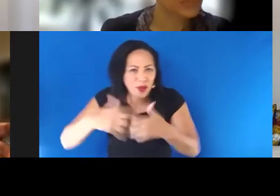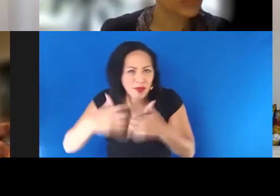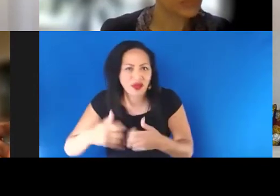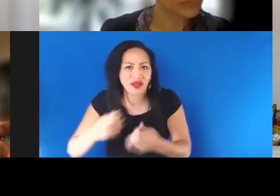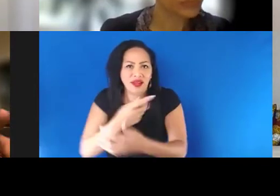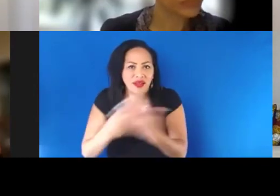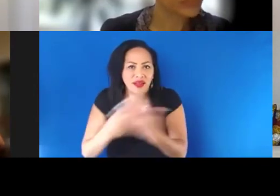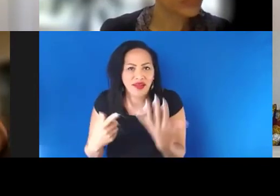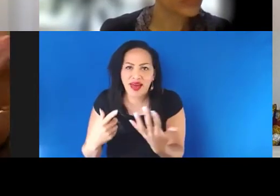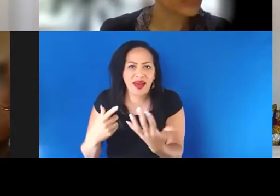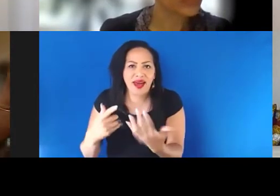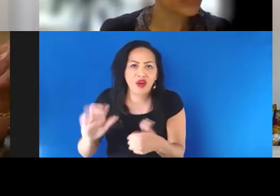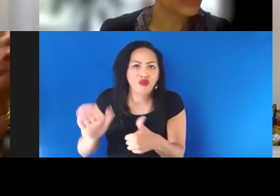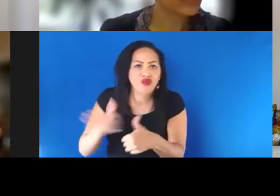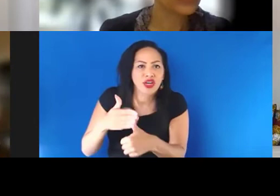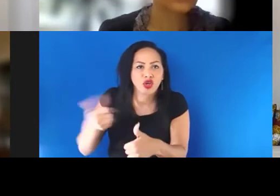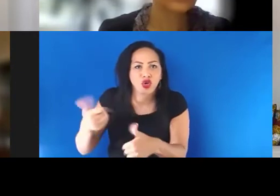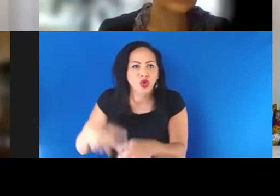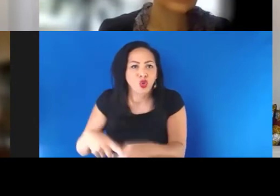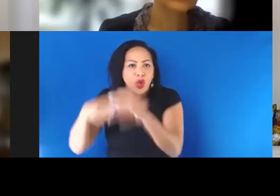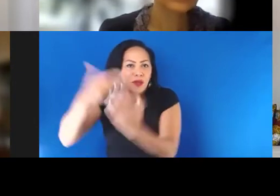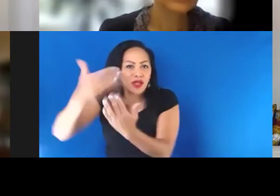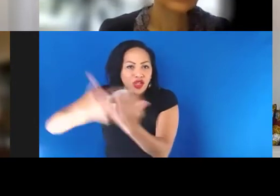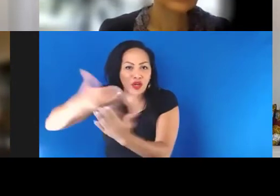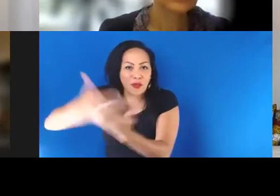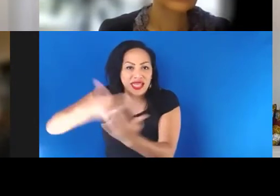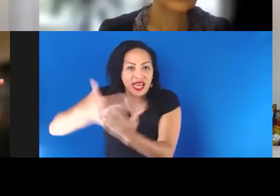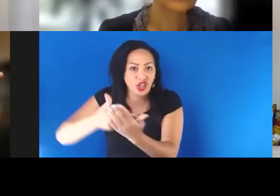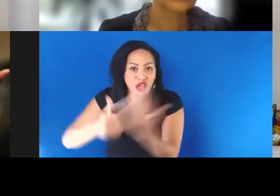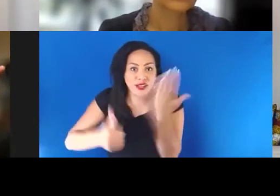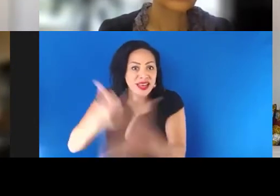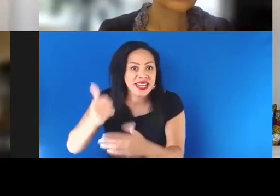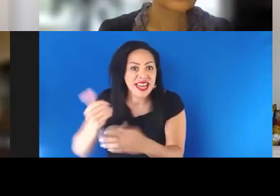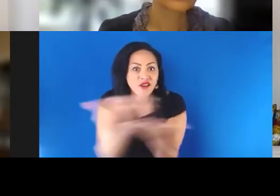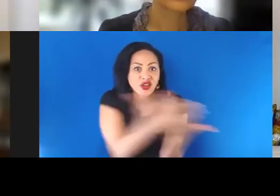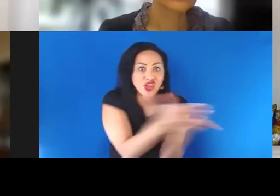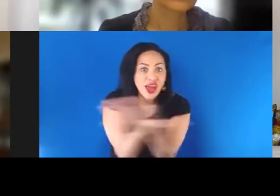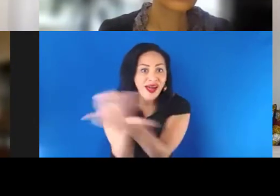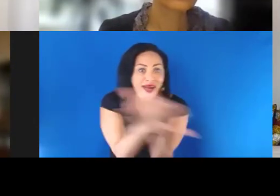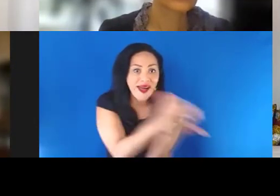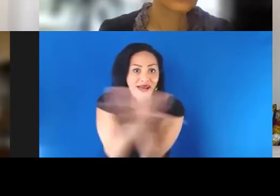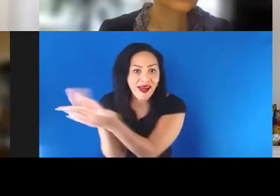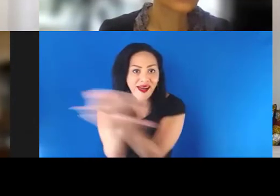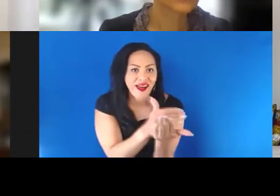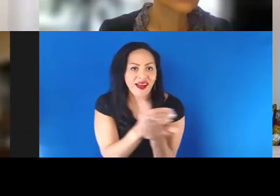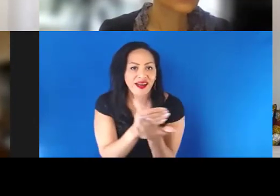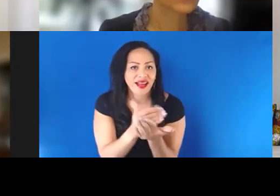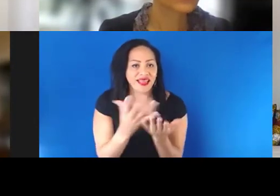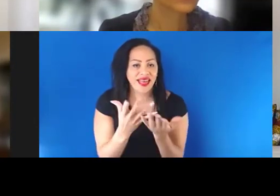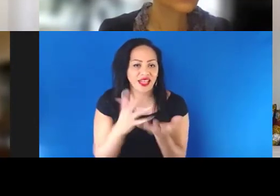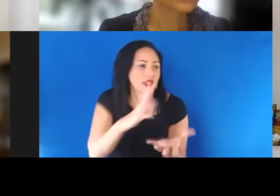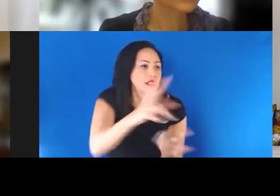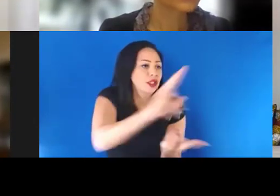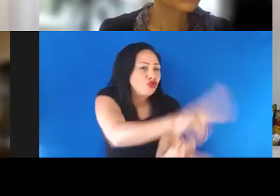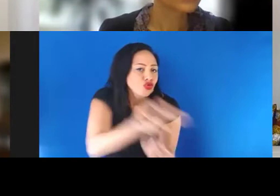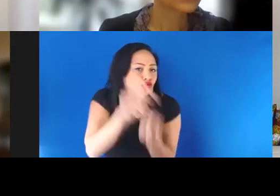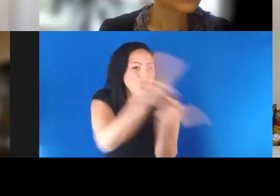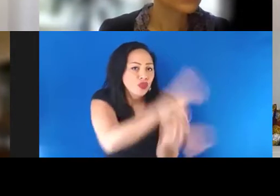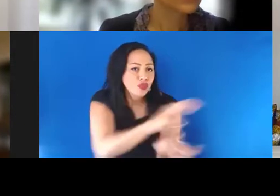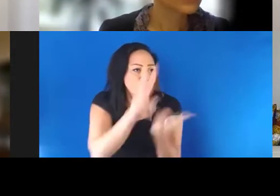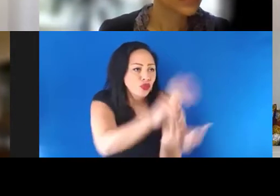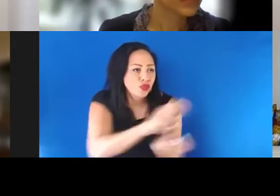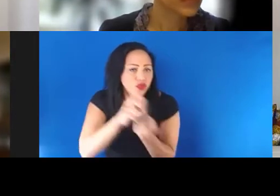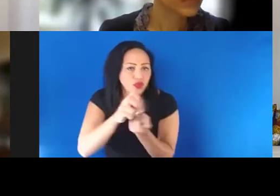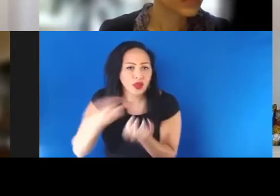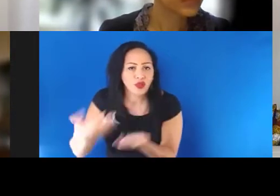groups. They just take it all back. They produce, they add like beautiful, you know, like you